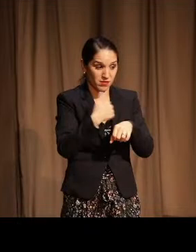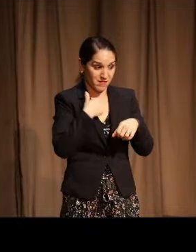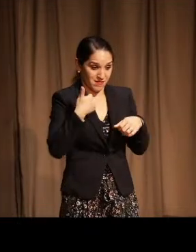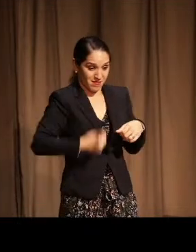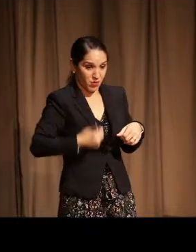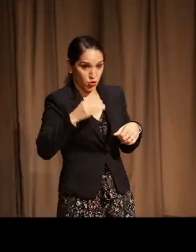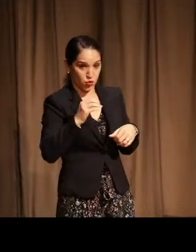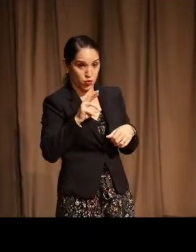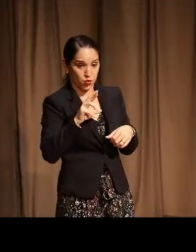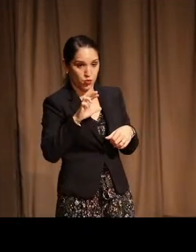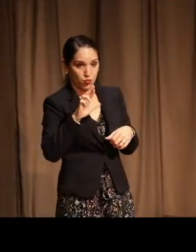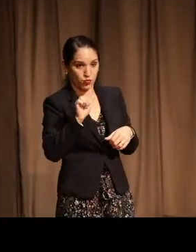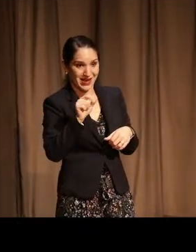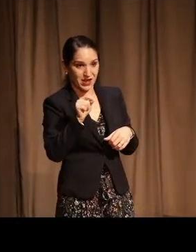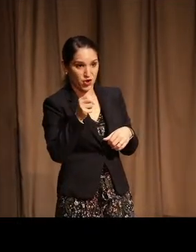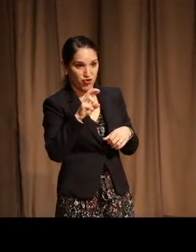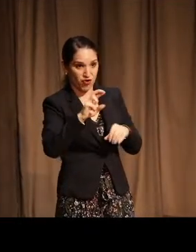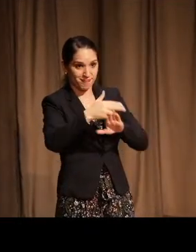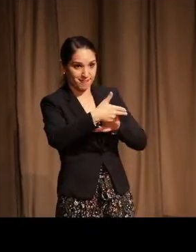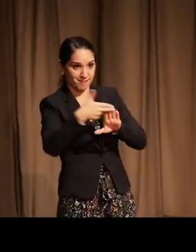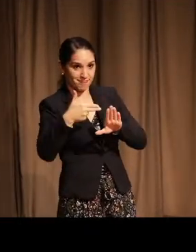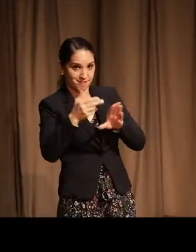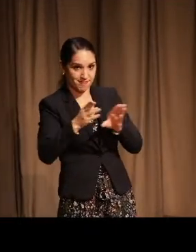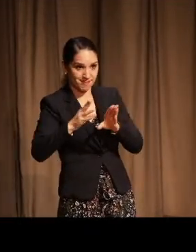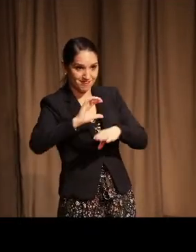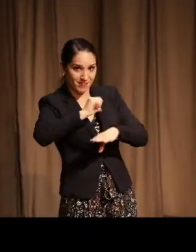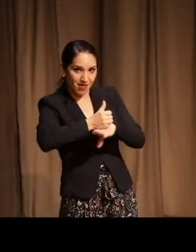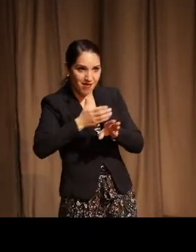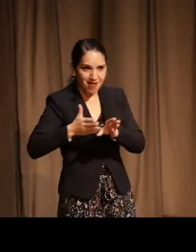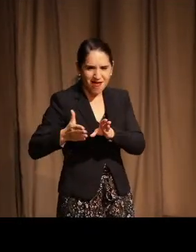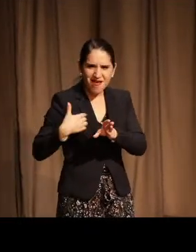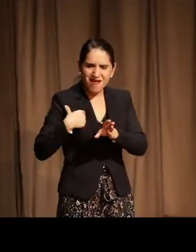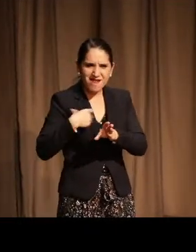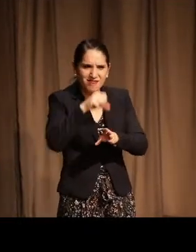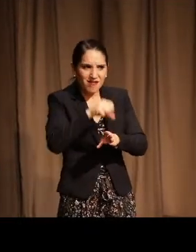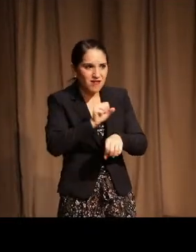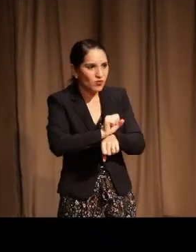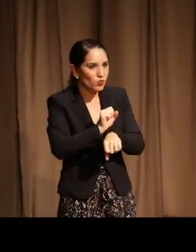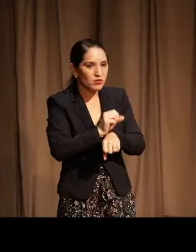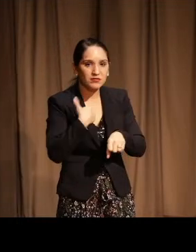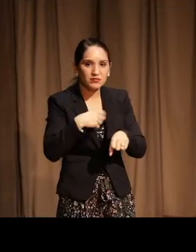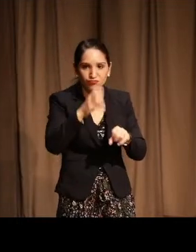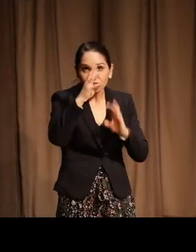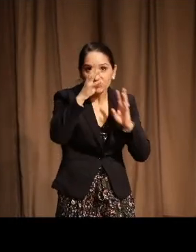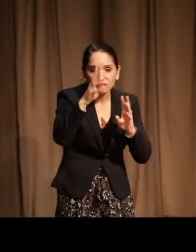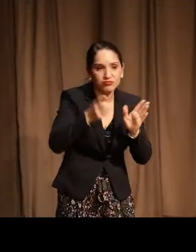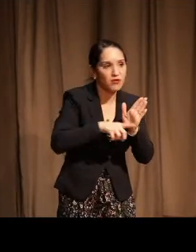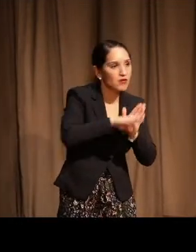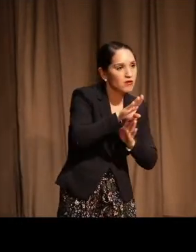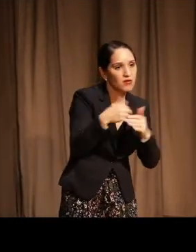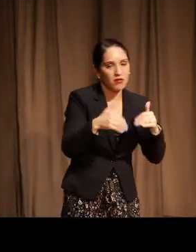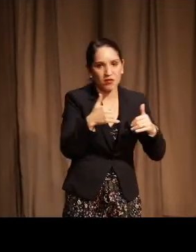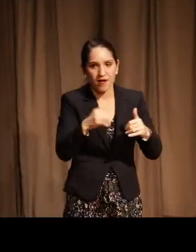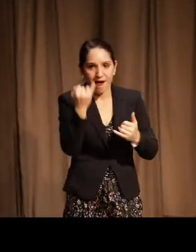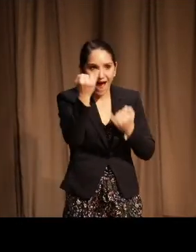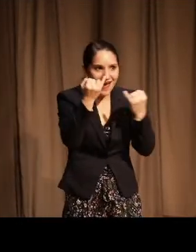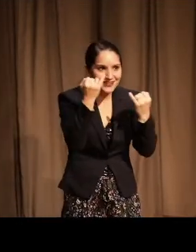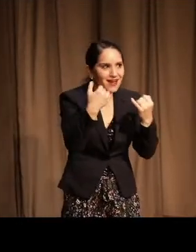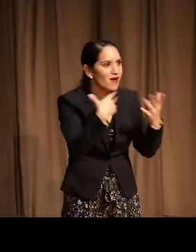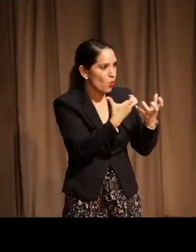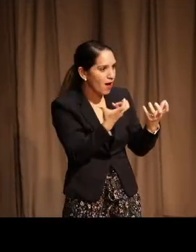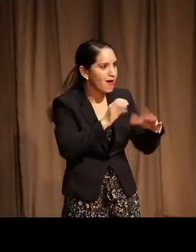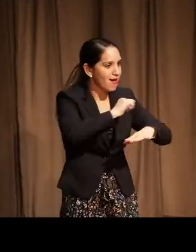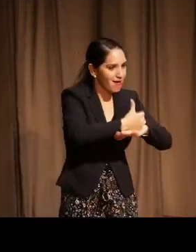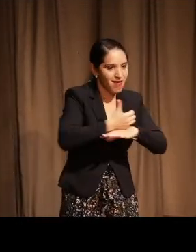with artists and helping developing the idea, and it was just a pleasure. So I want to thank